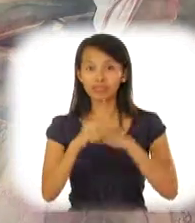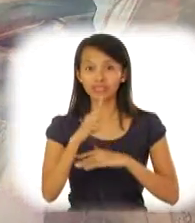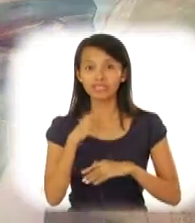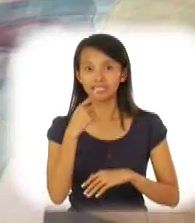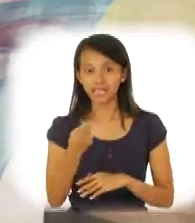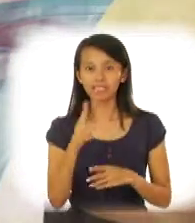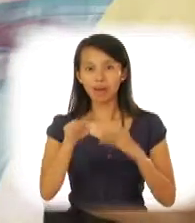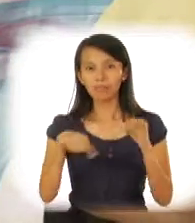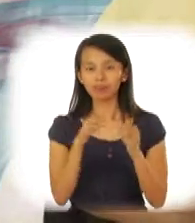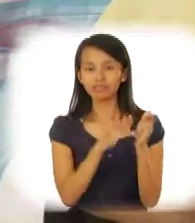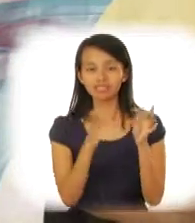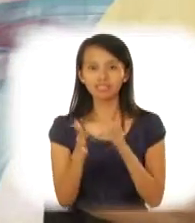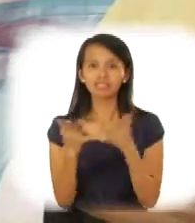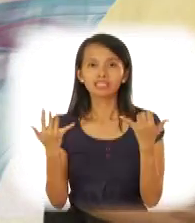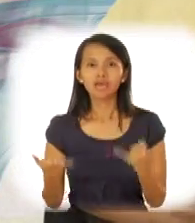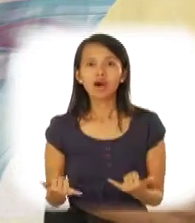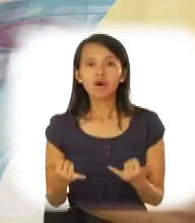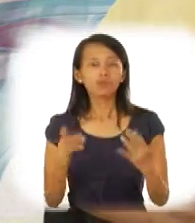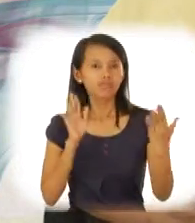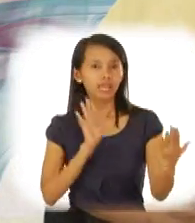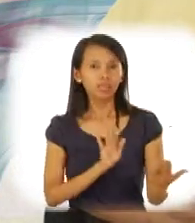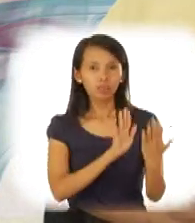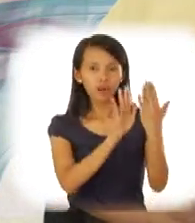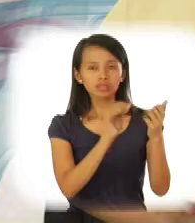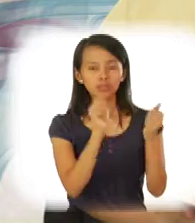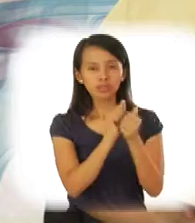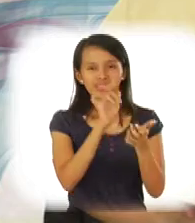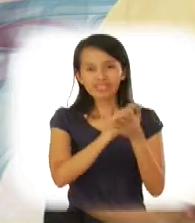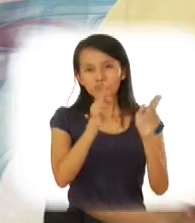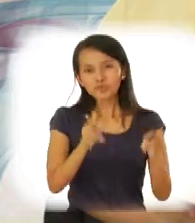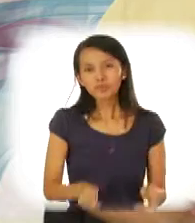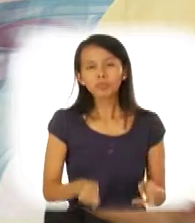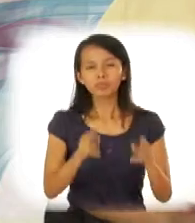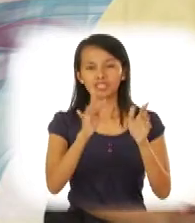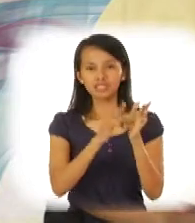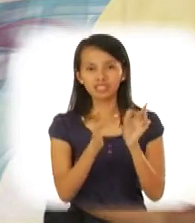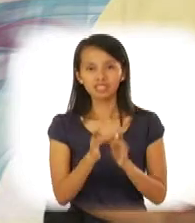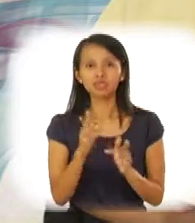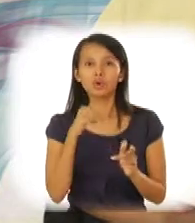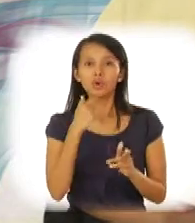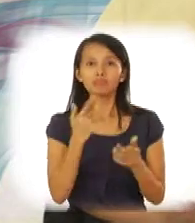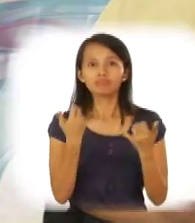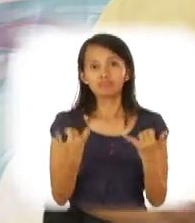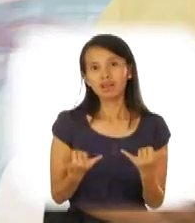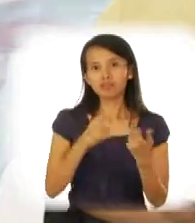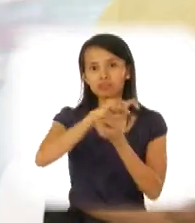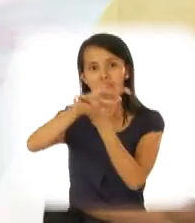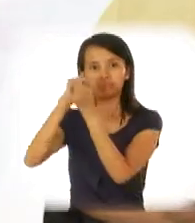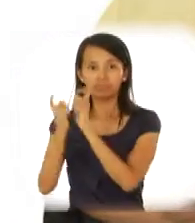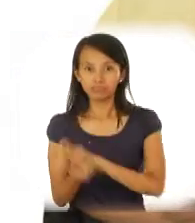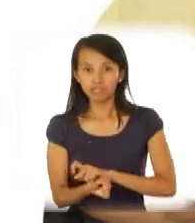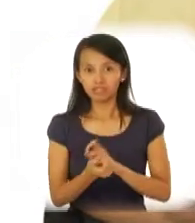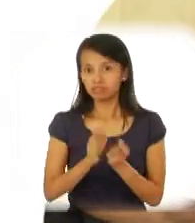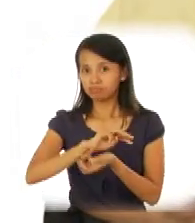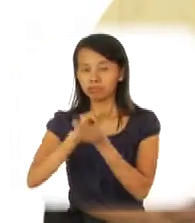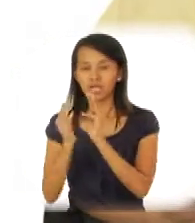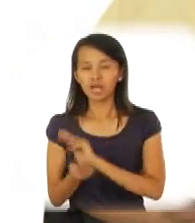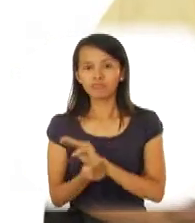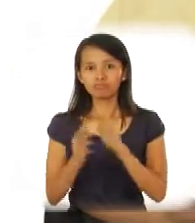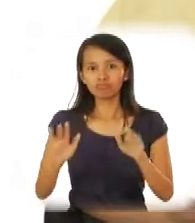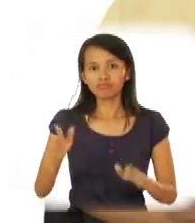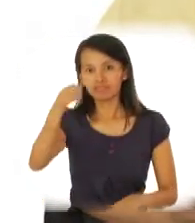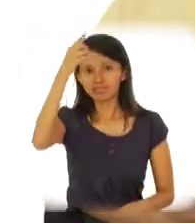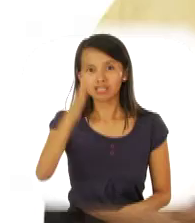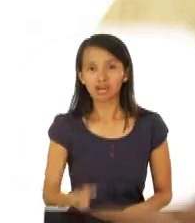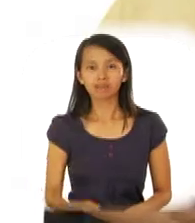Jesus. Now, with the encounter with the human Jesus who is now assumed into the very life